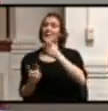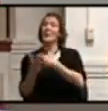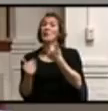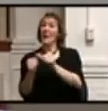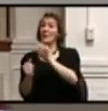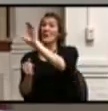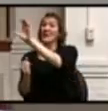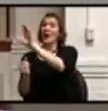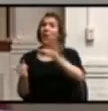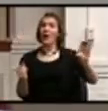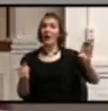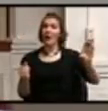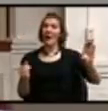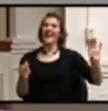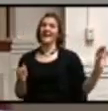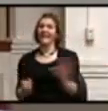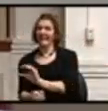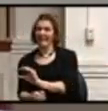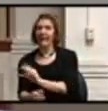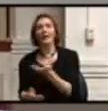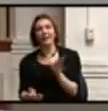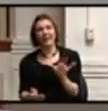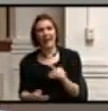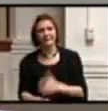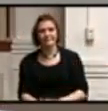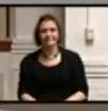the $765,000 transfer.